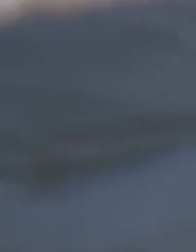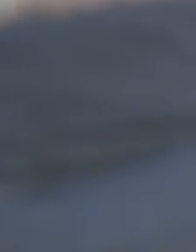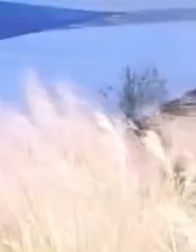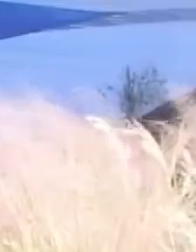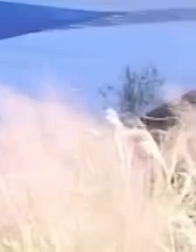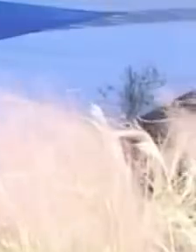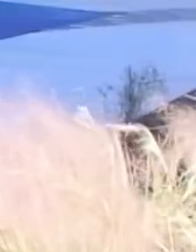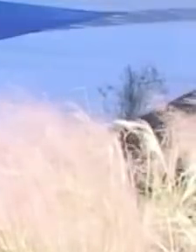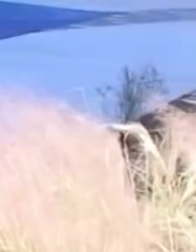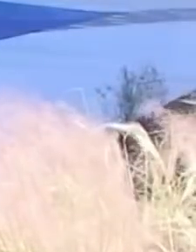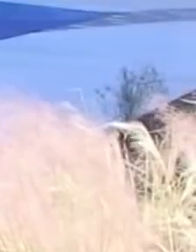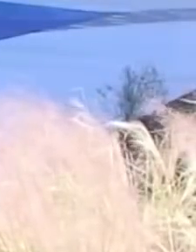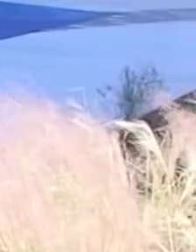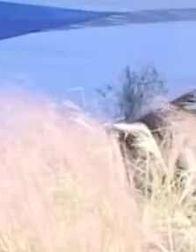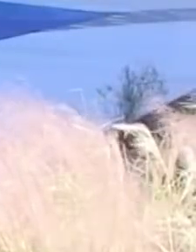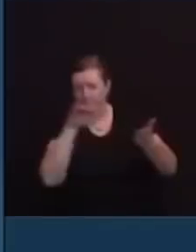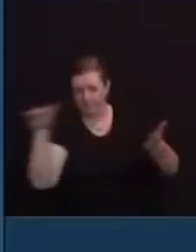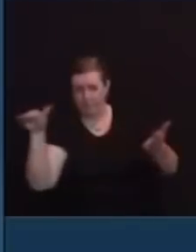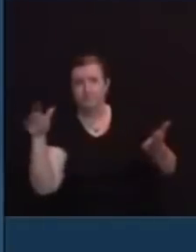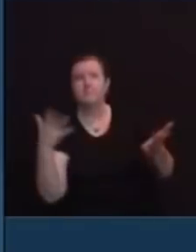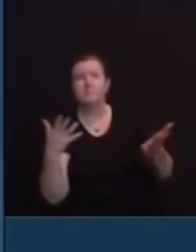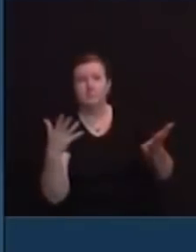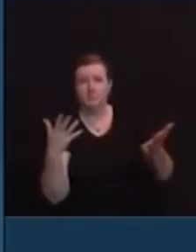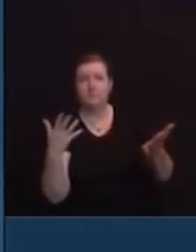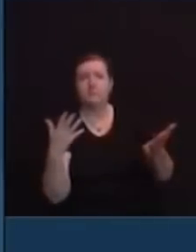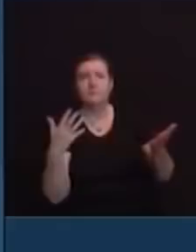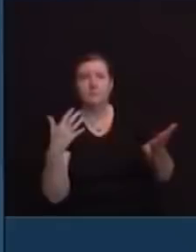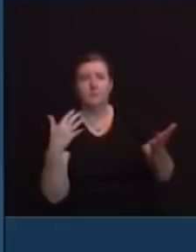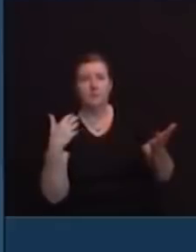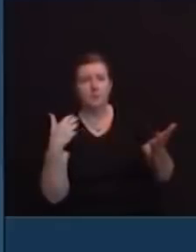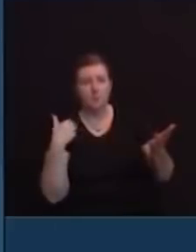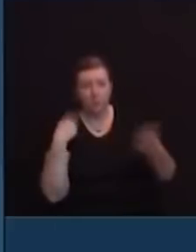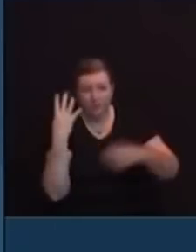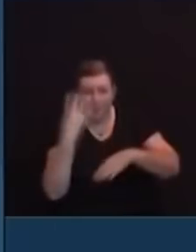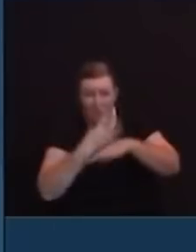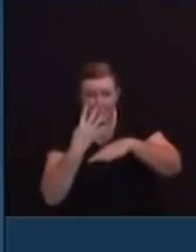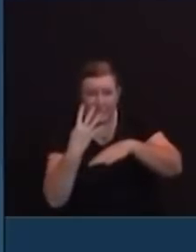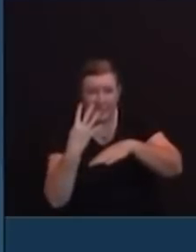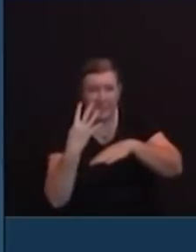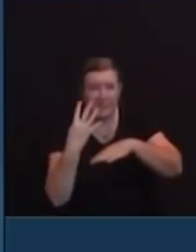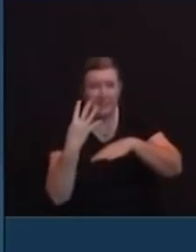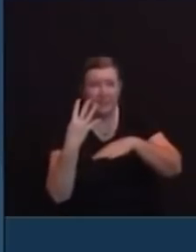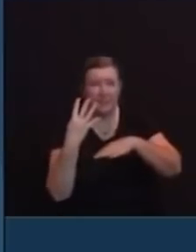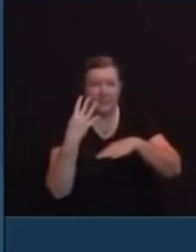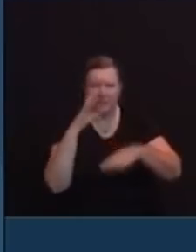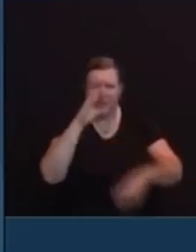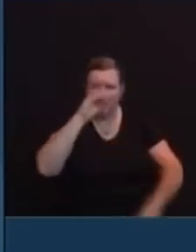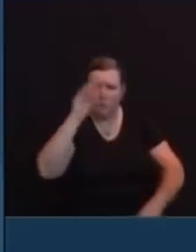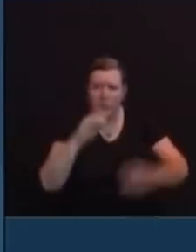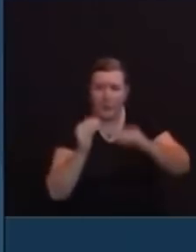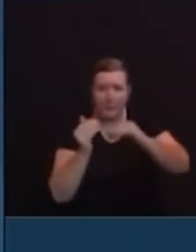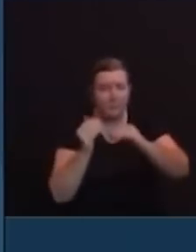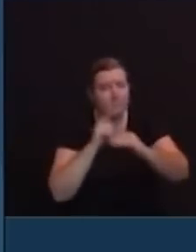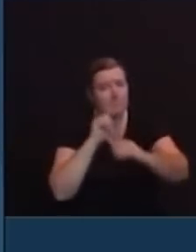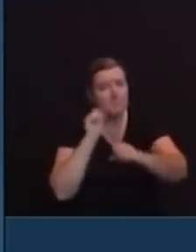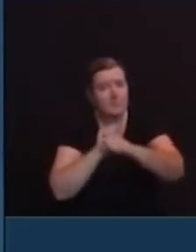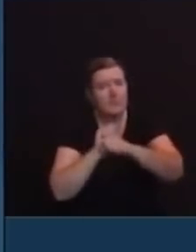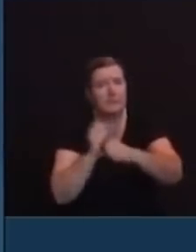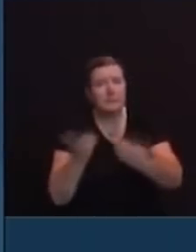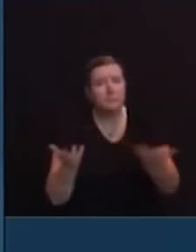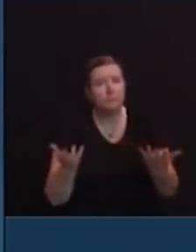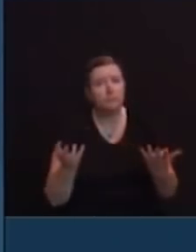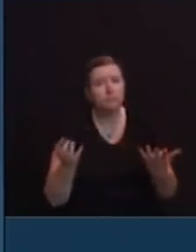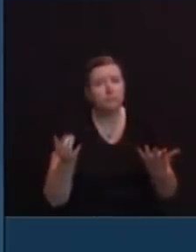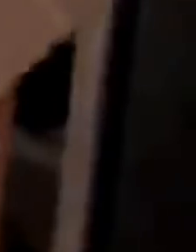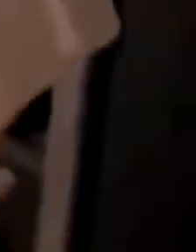startling statistic Governor Murphy can't ignore. 1 in 20, in other words, of all of our cases from the first one on March 4th has come from just